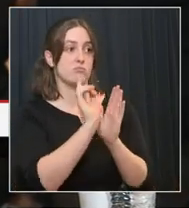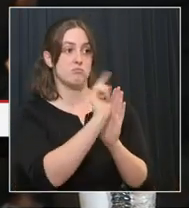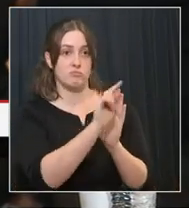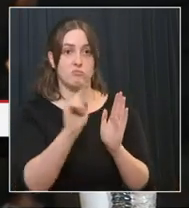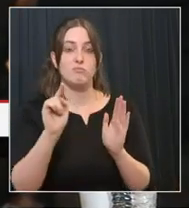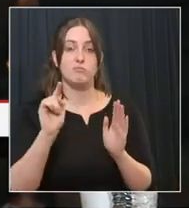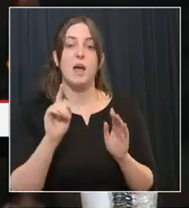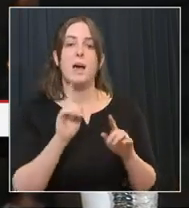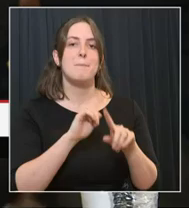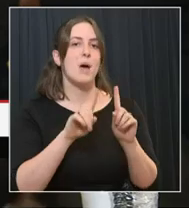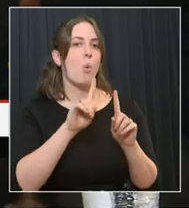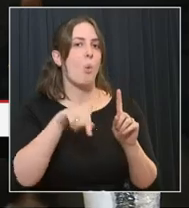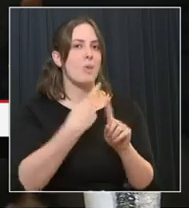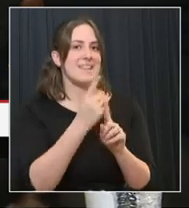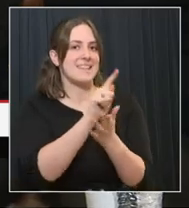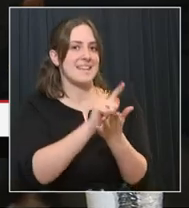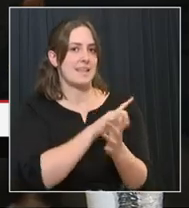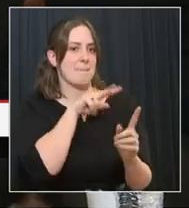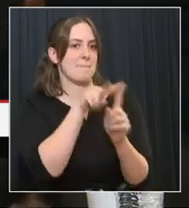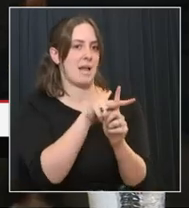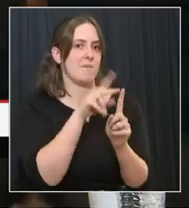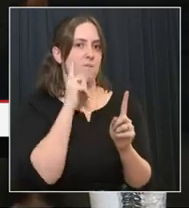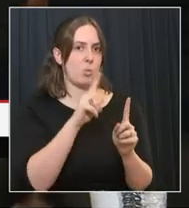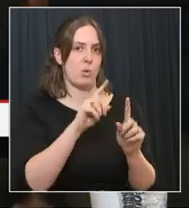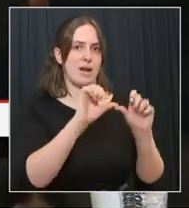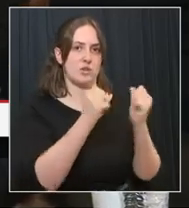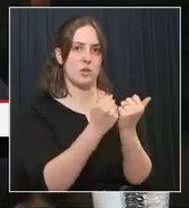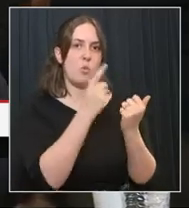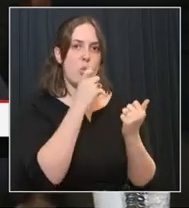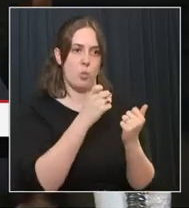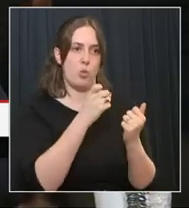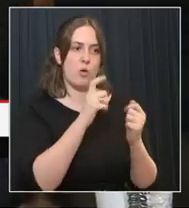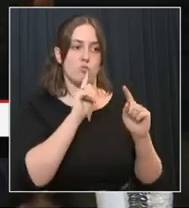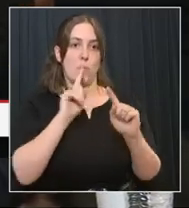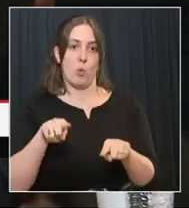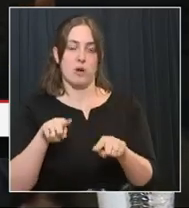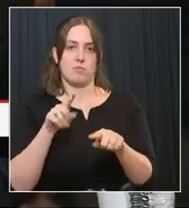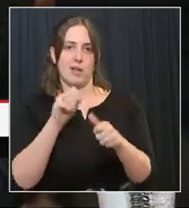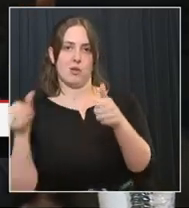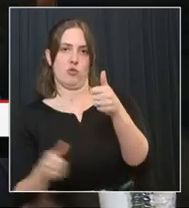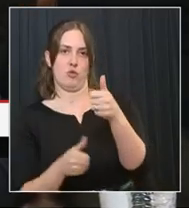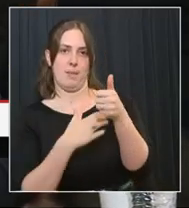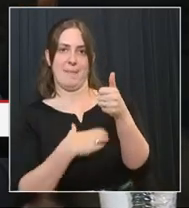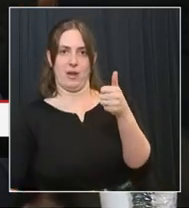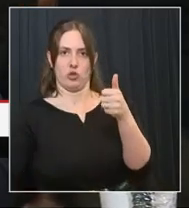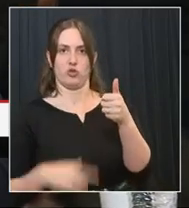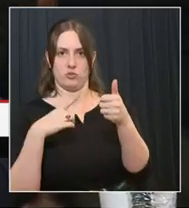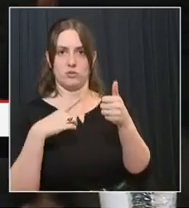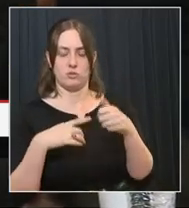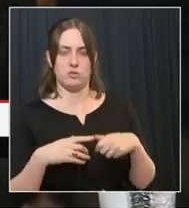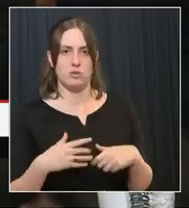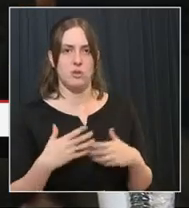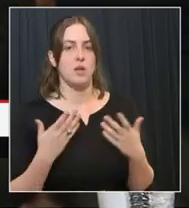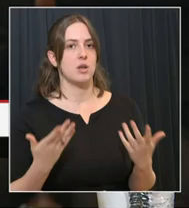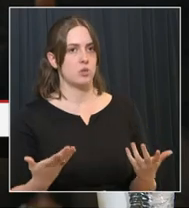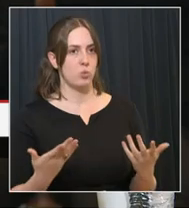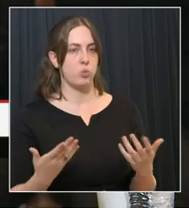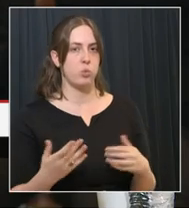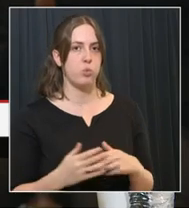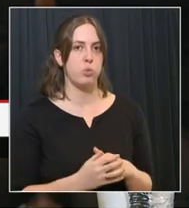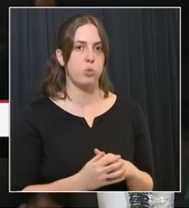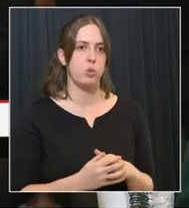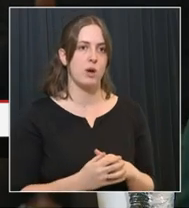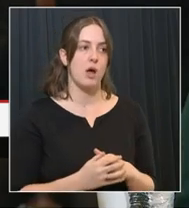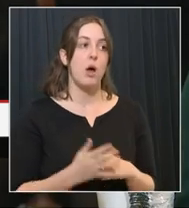independent, it is, and we got largely outstanding like feedback and responsiveness from the independents,